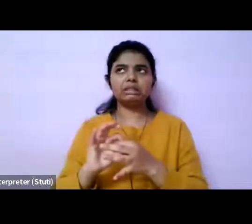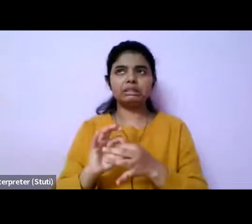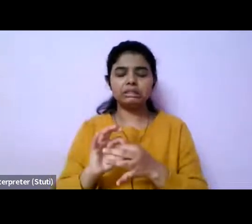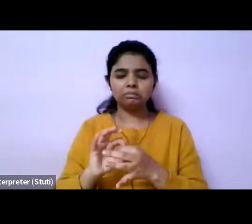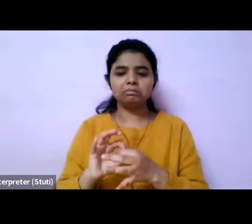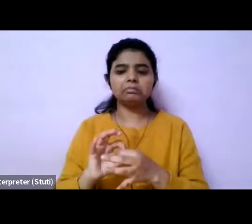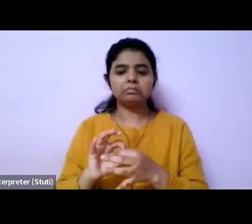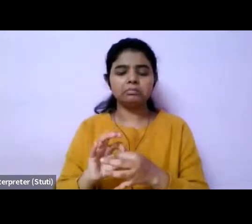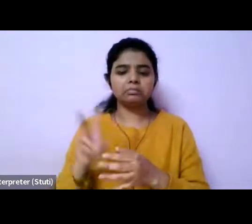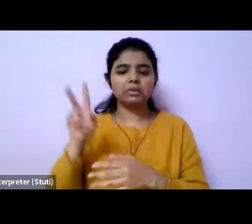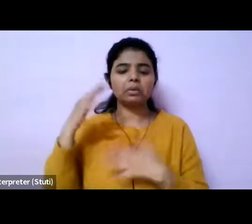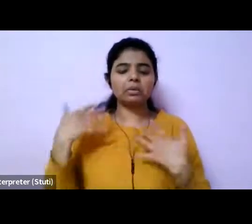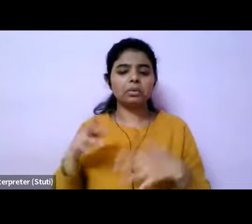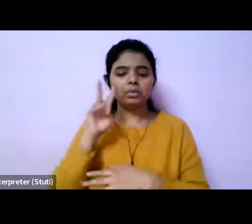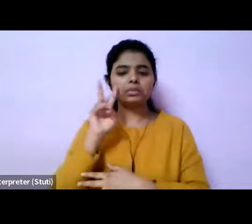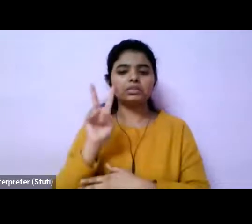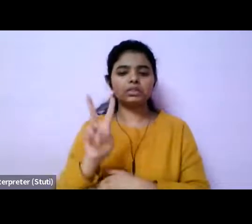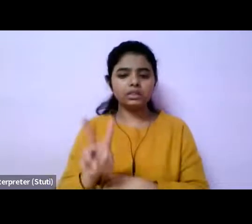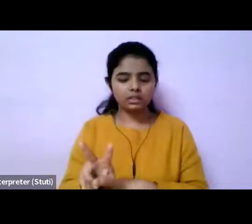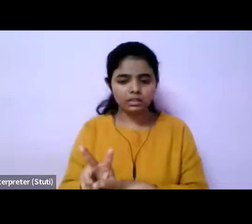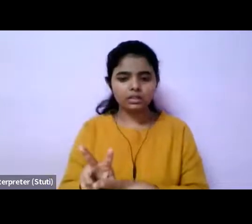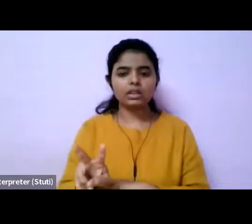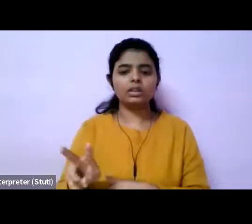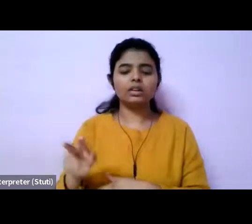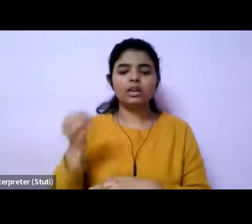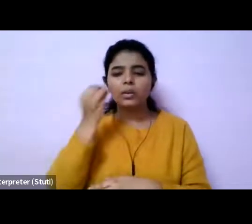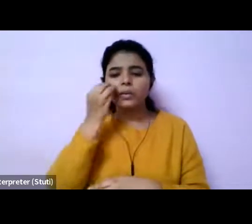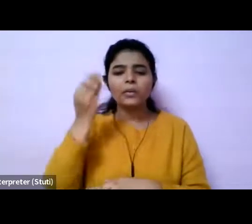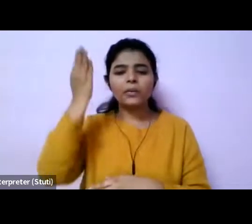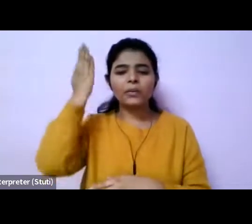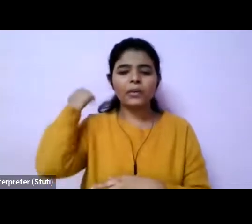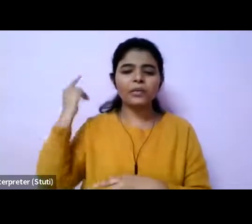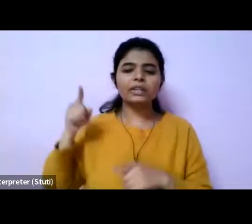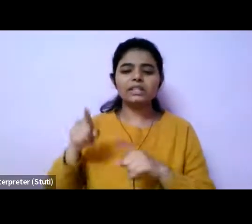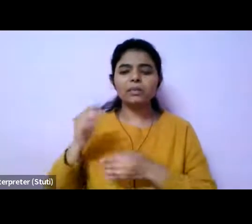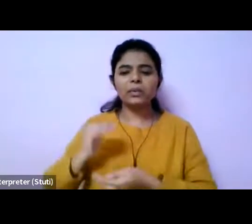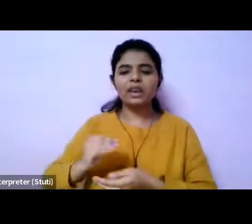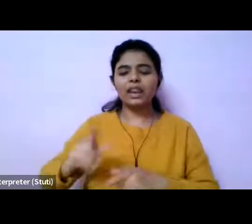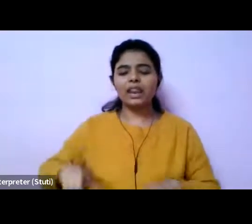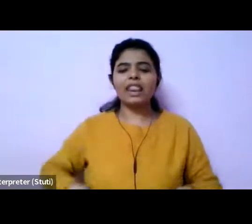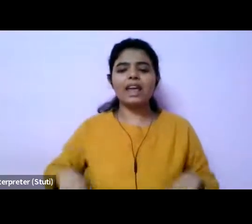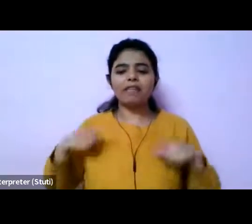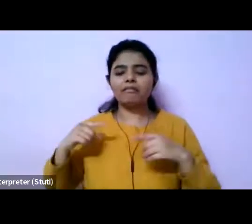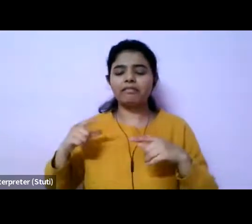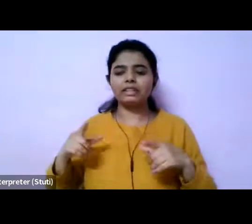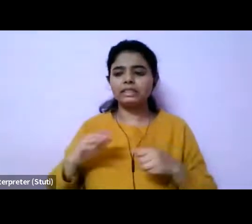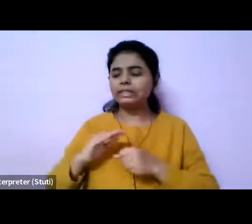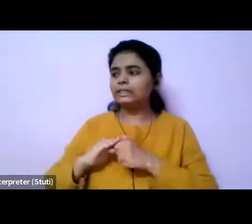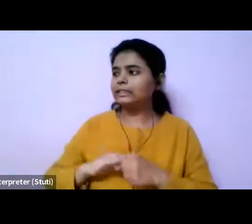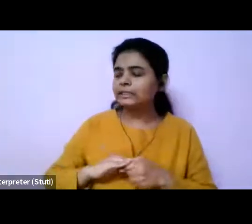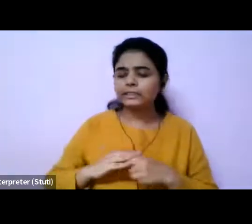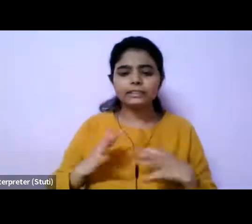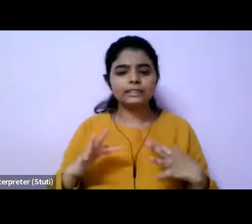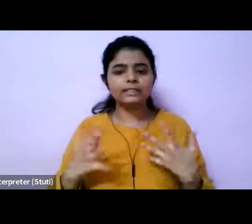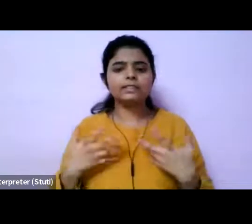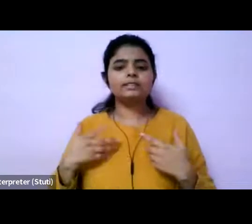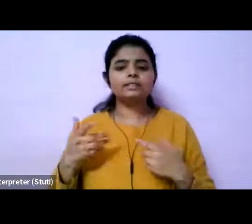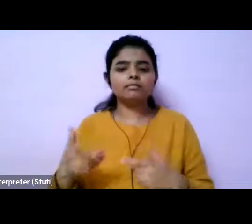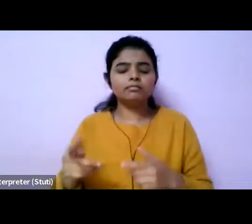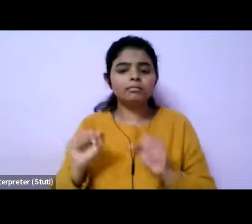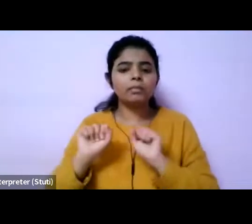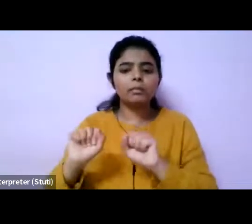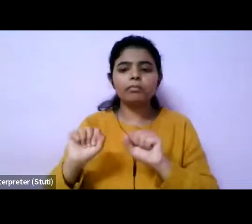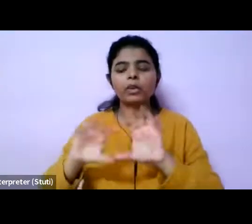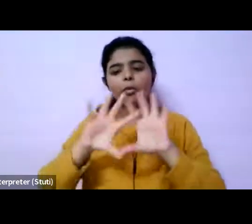that comprise and shape the initial years of his oppressed life serves as the ground on which the entire plot